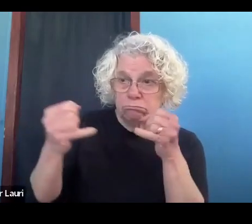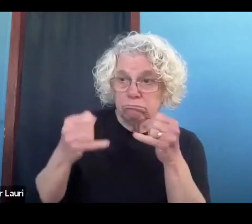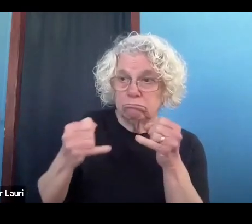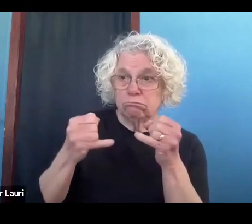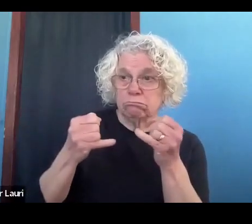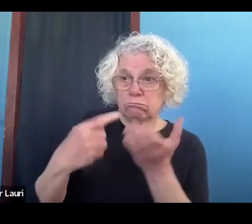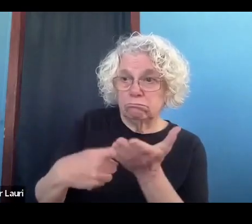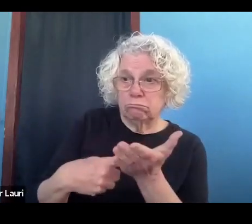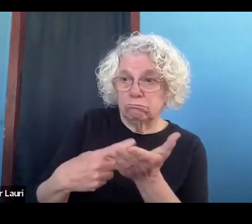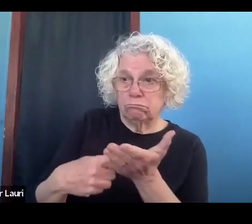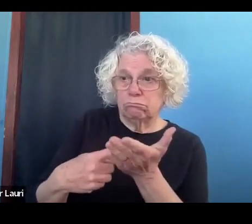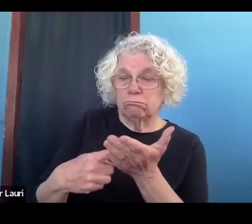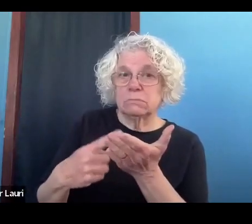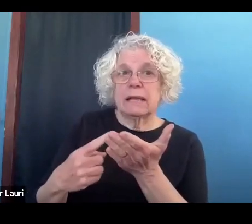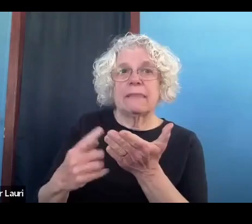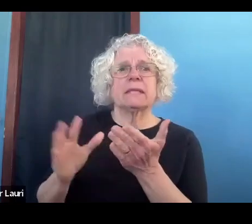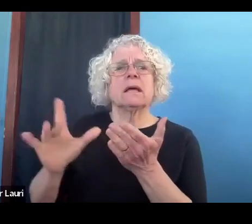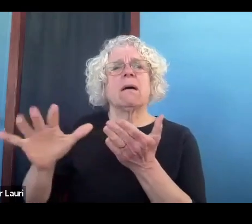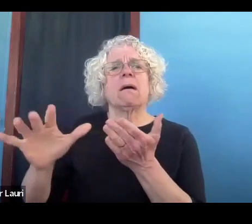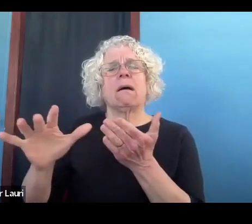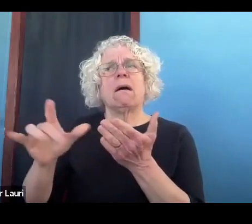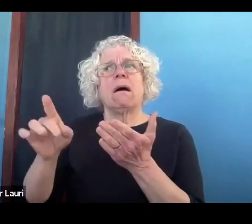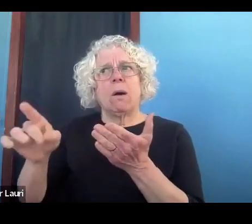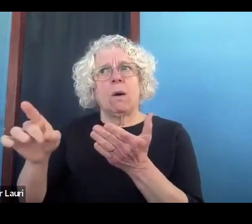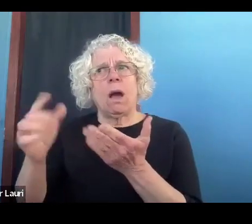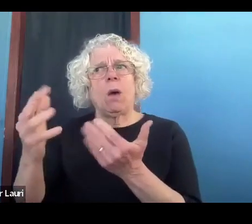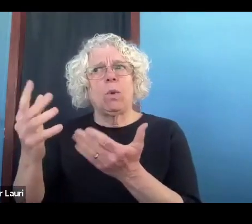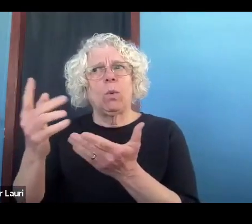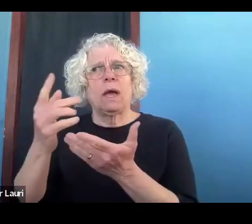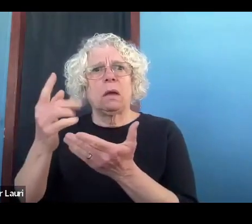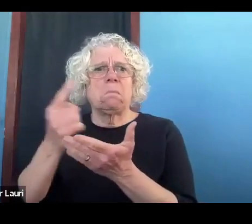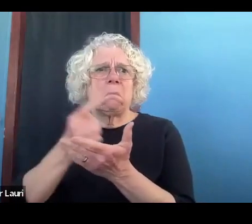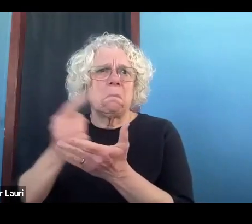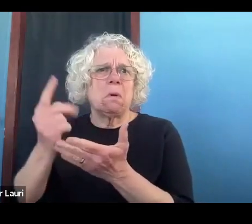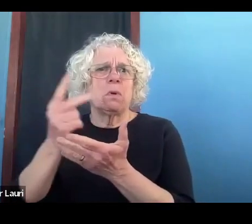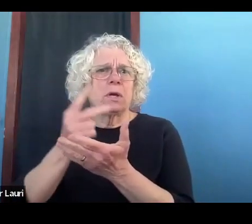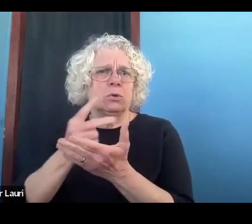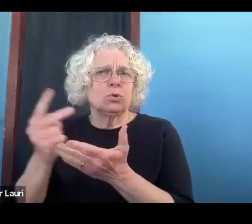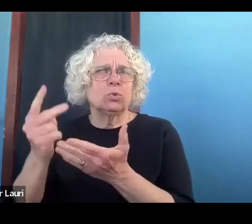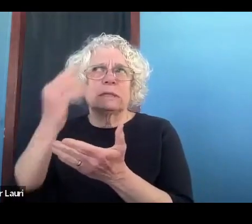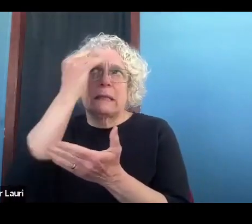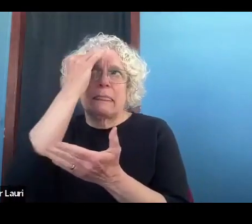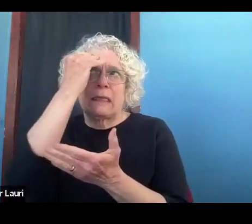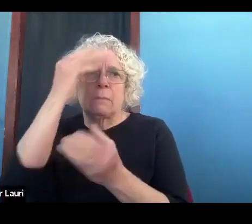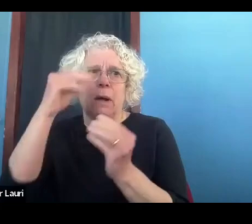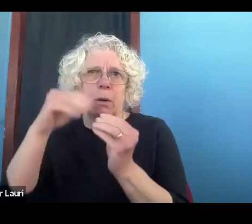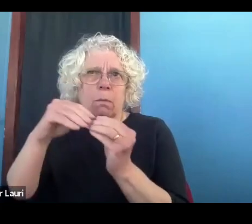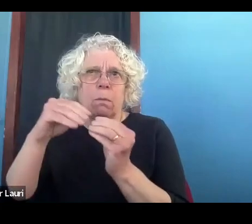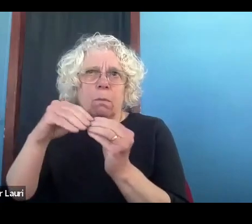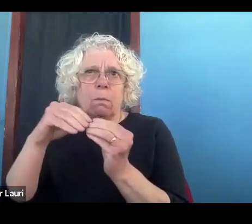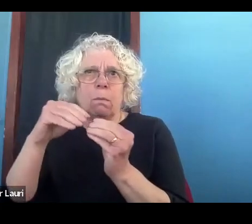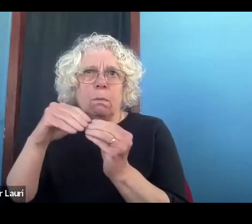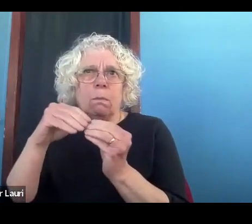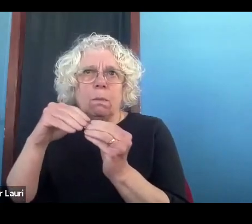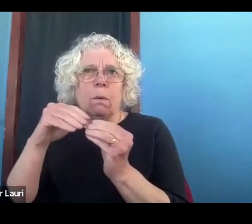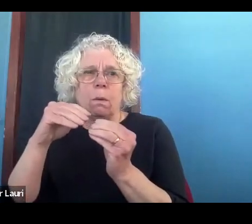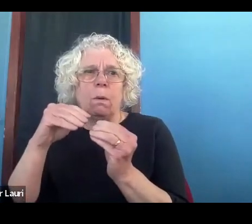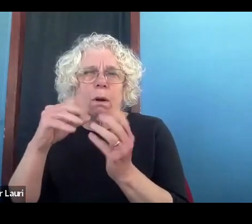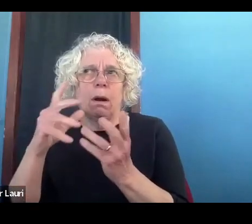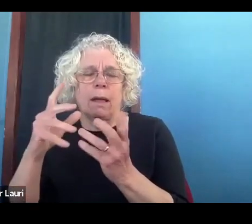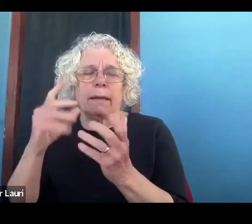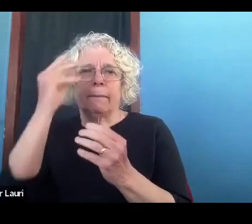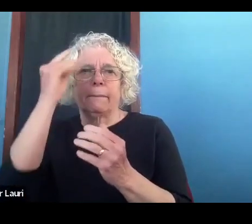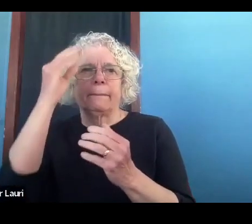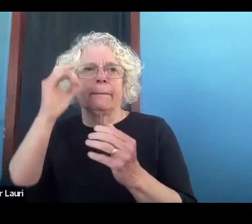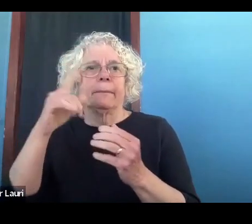say, let me come back to you in a couple of weeks. And let's, you want to let it marinate a bit. There's a lot of things